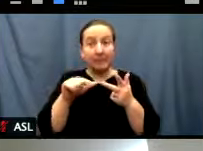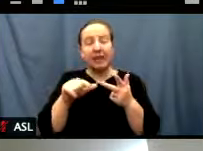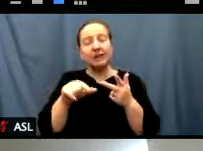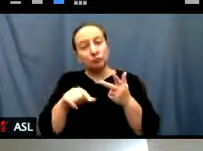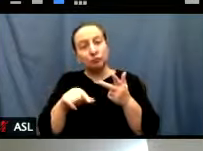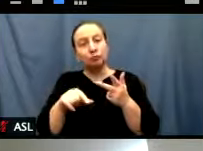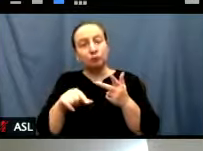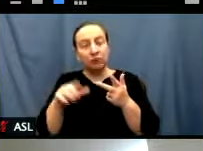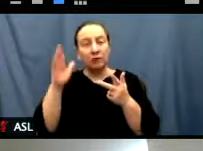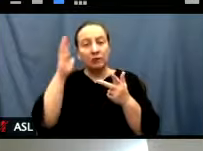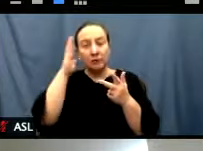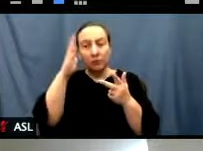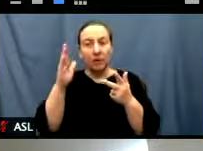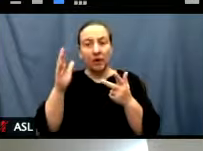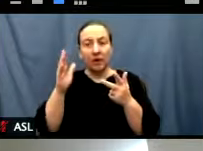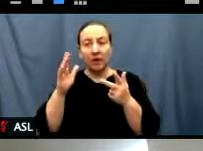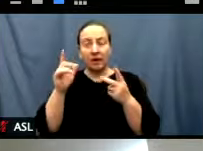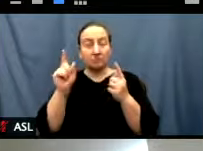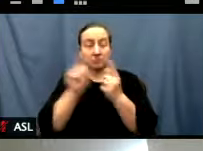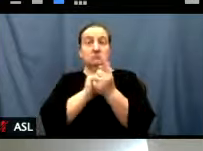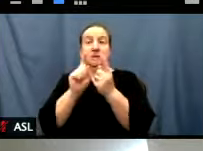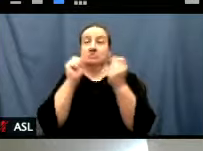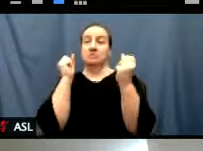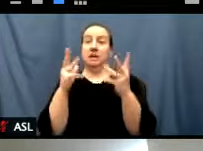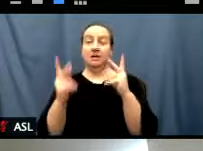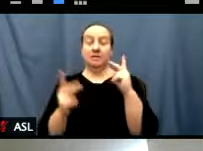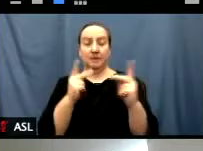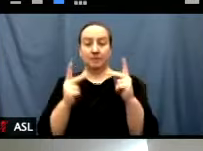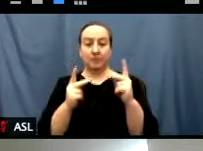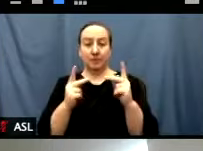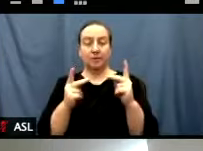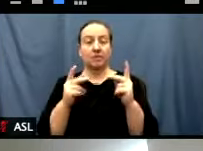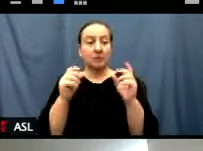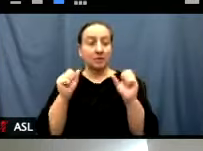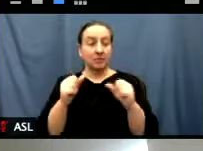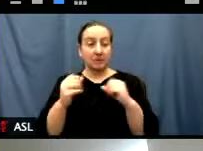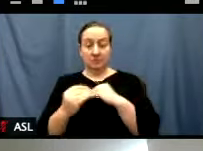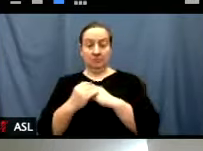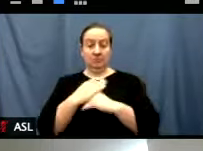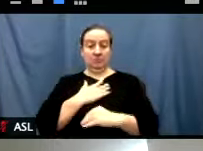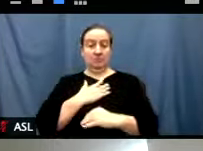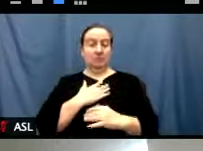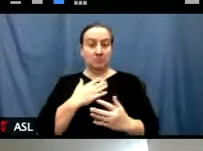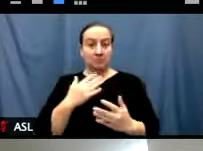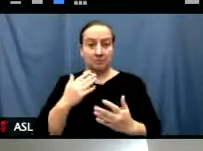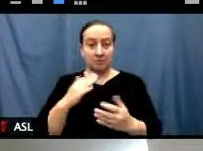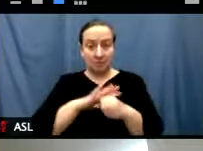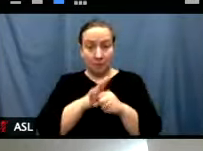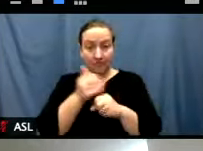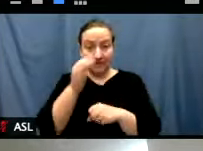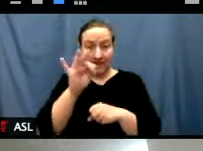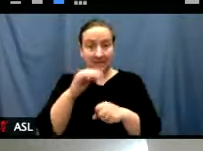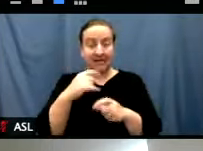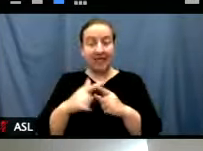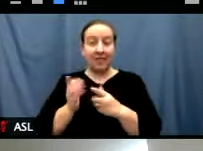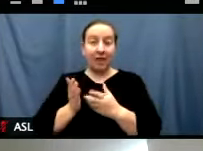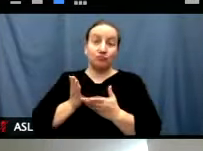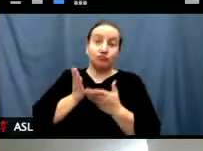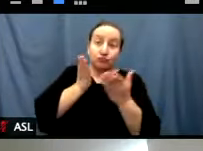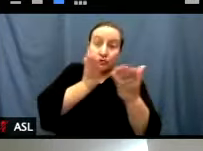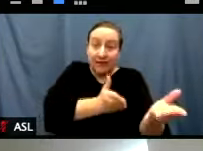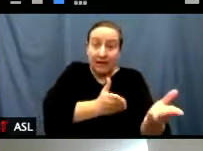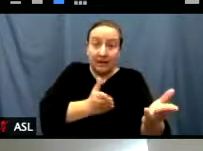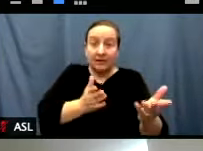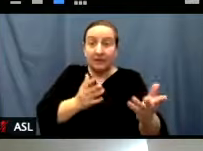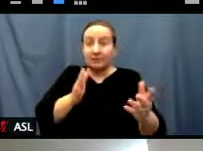to run into many more people than that. And your chances of being exposed to COVID-19 and potentially bringing the virus with you to your